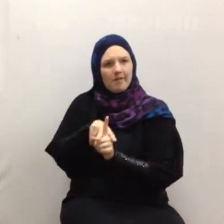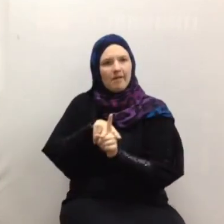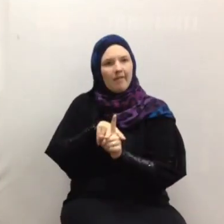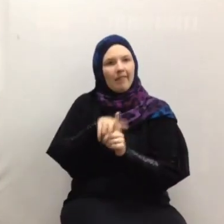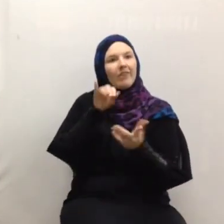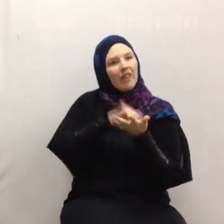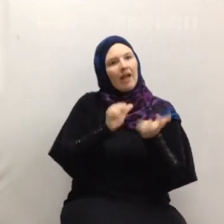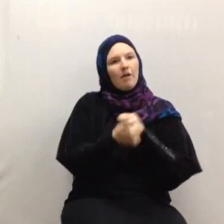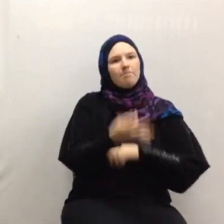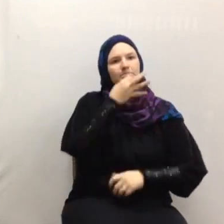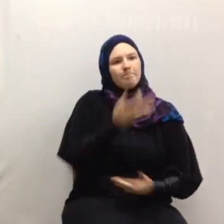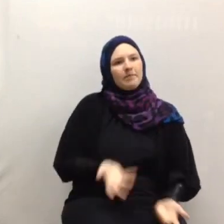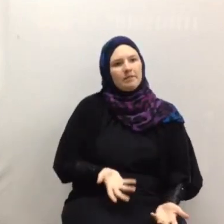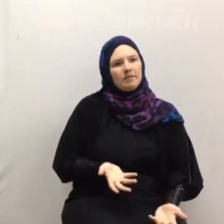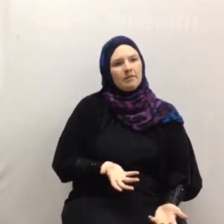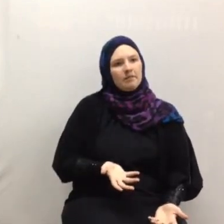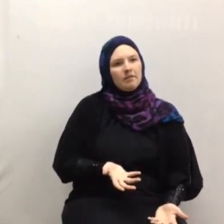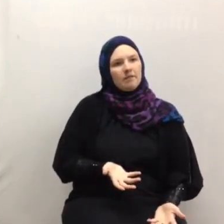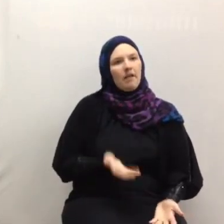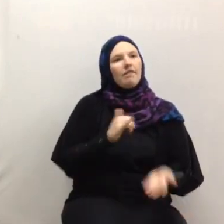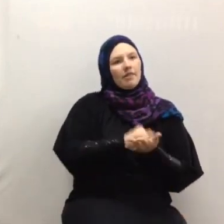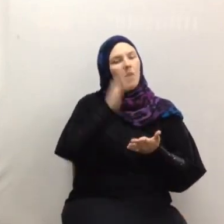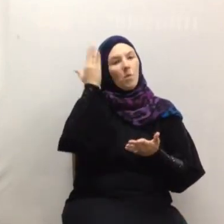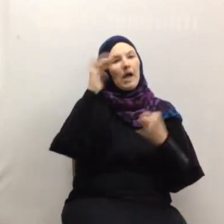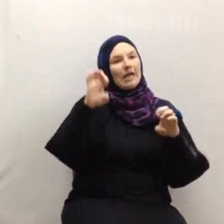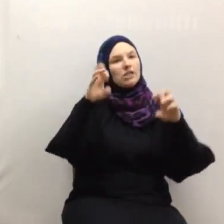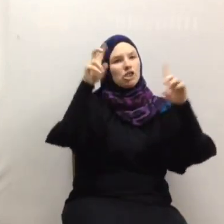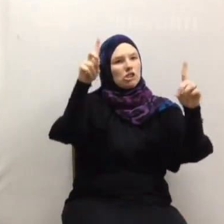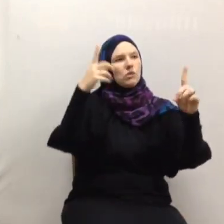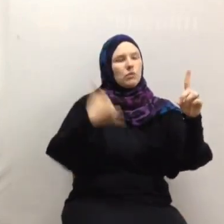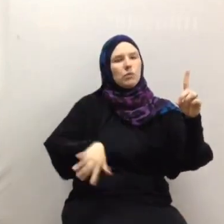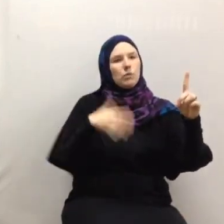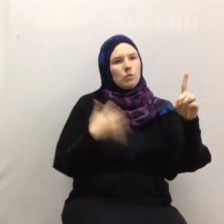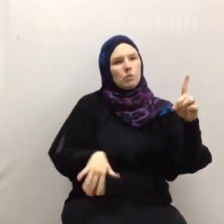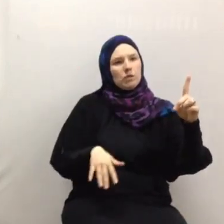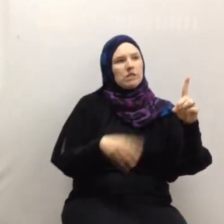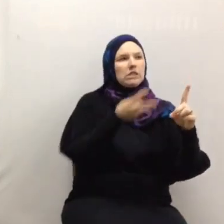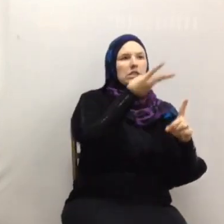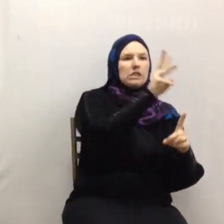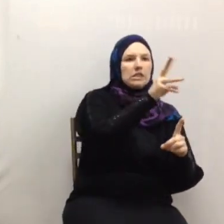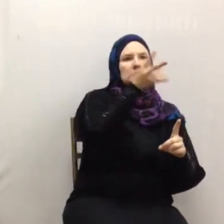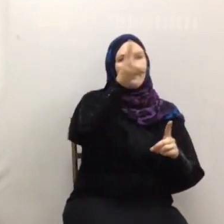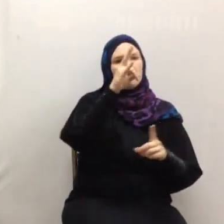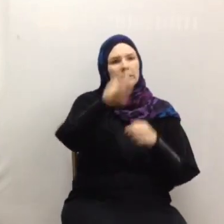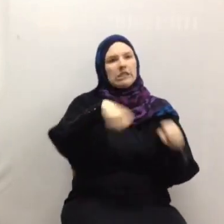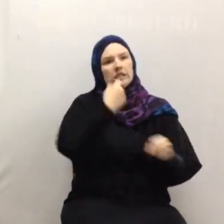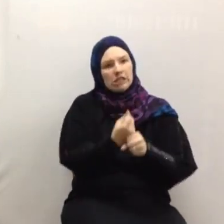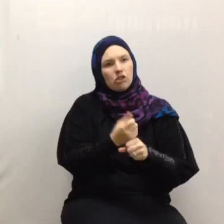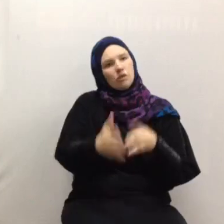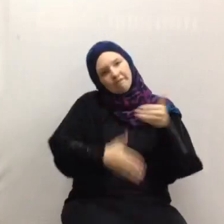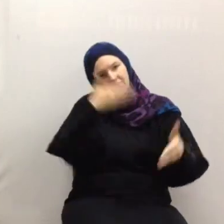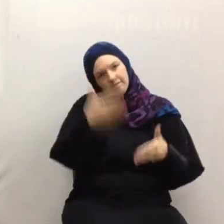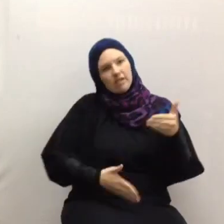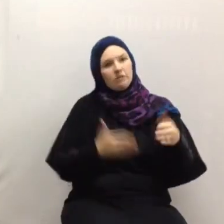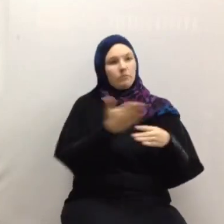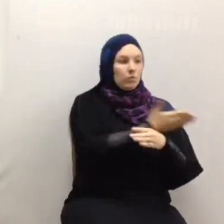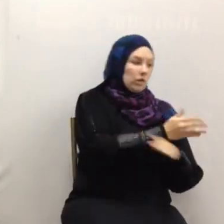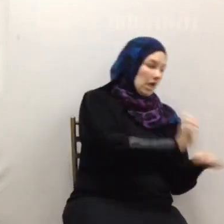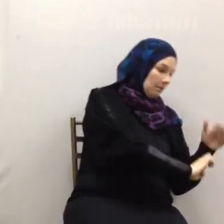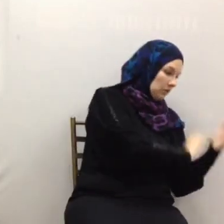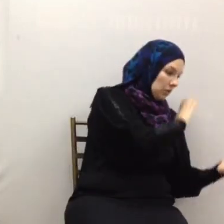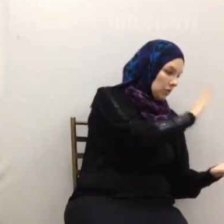And that's why education takes us like 16, 17 years to finish between elementary